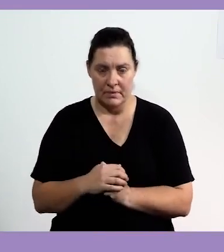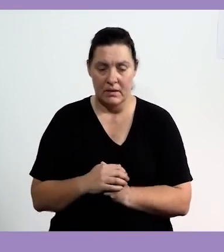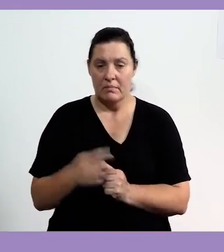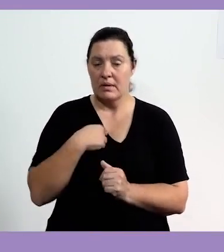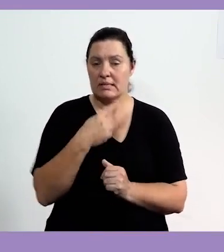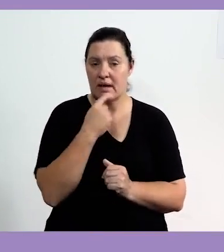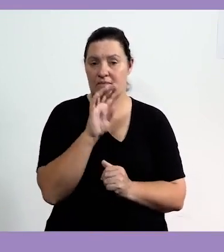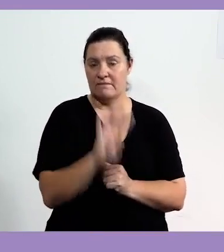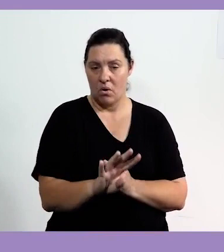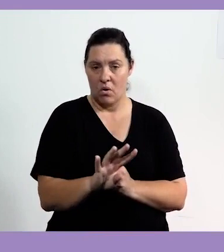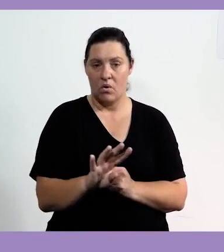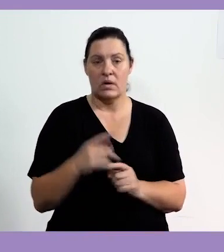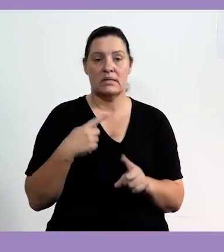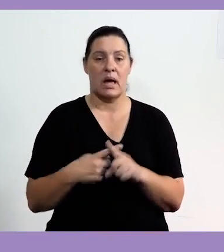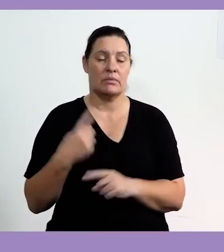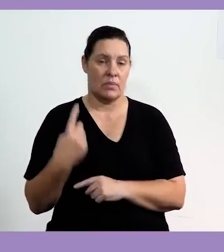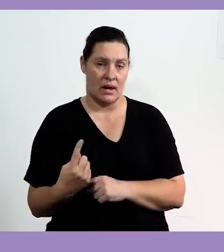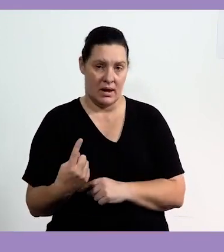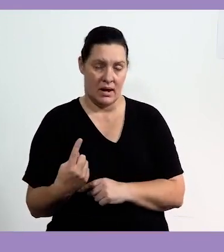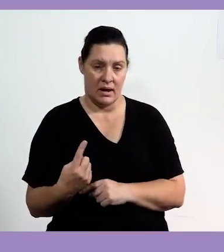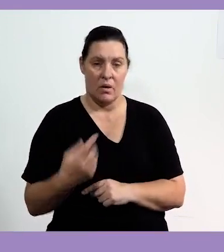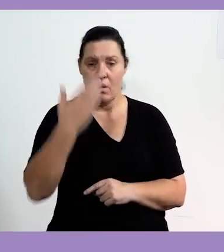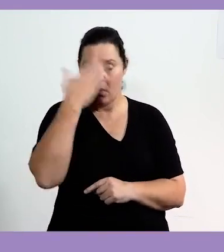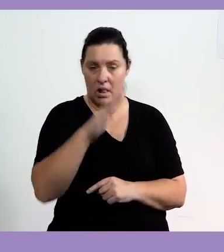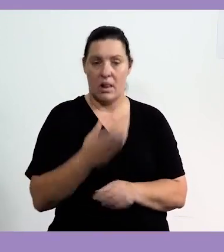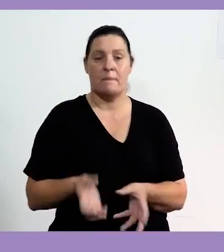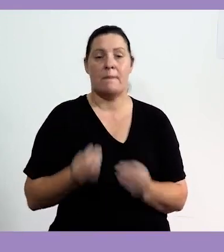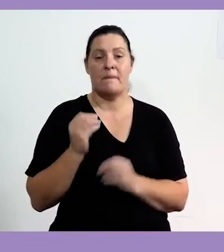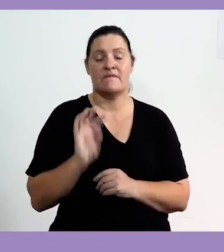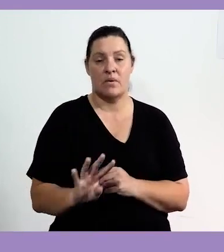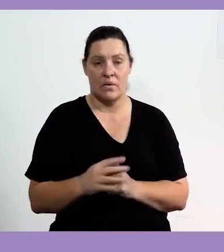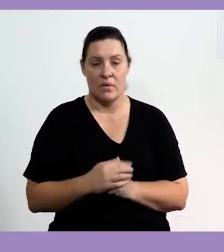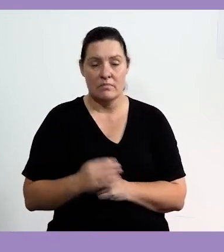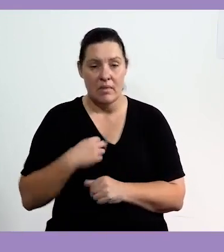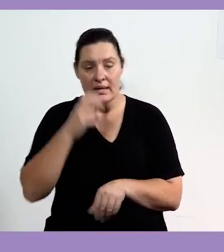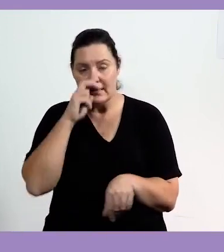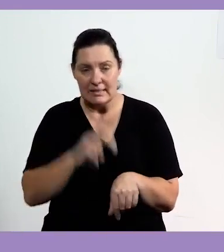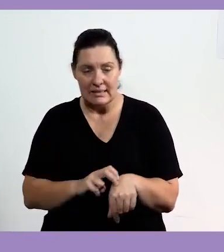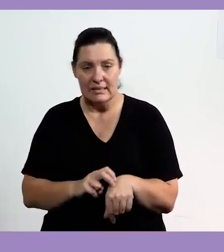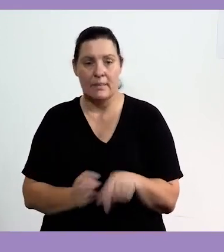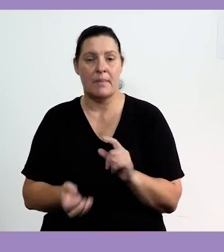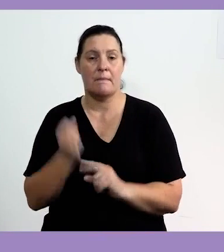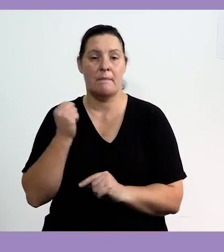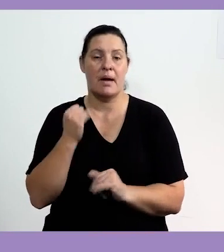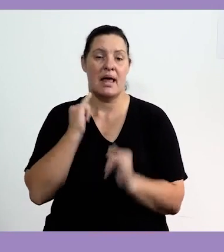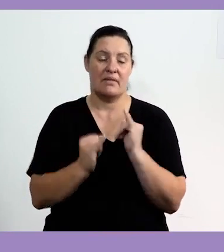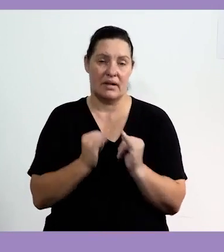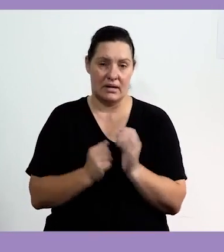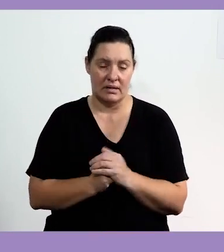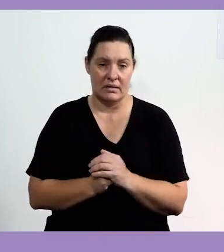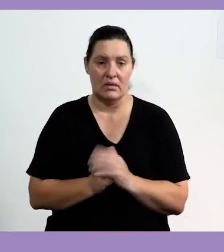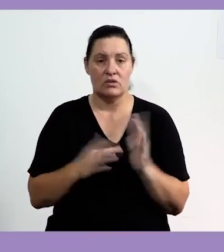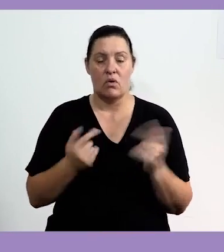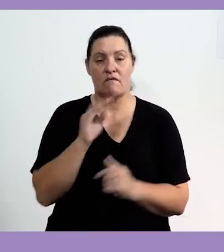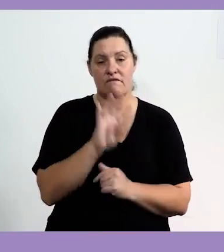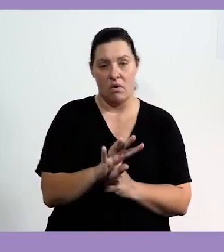term. So if I say 4 multiplied by 1, we know that gives us 4, but I need to get to